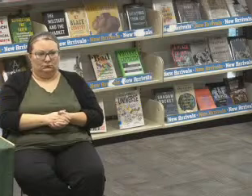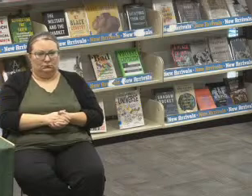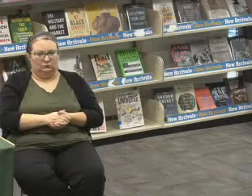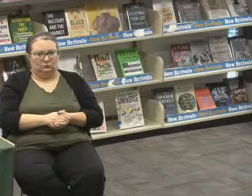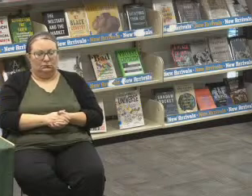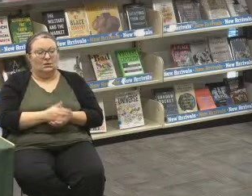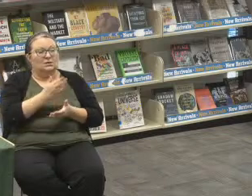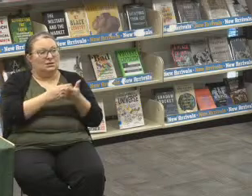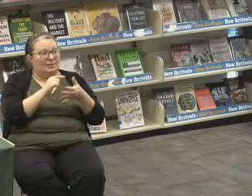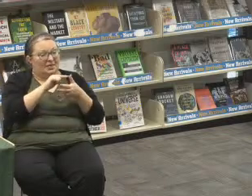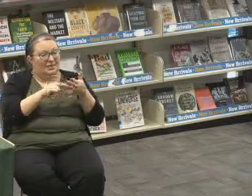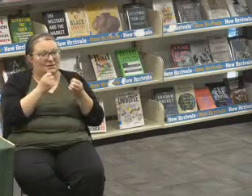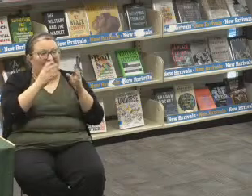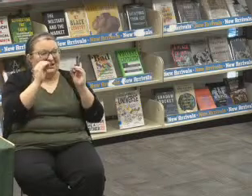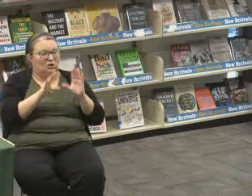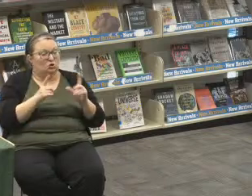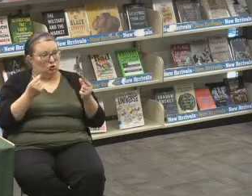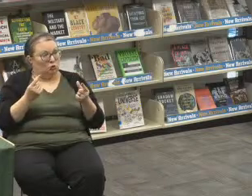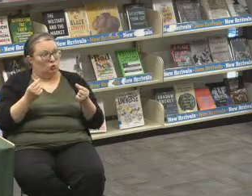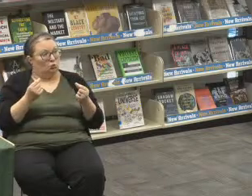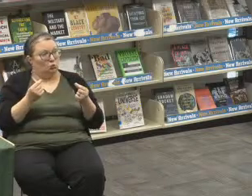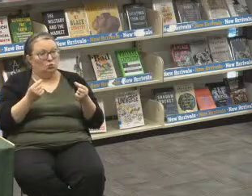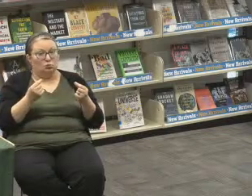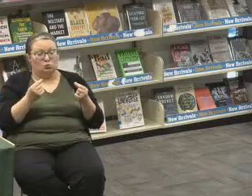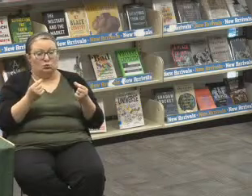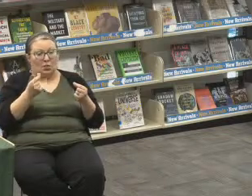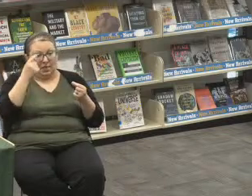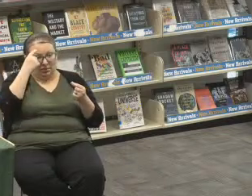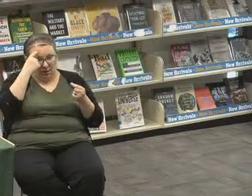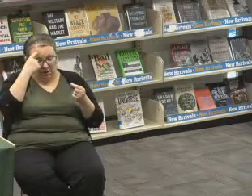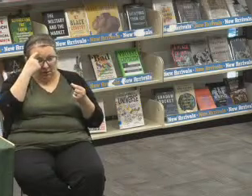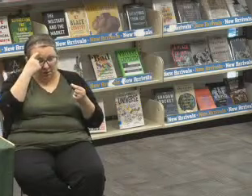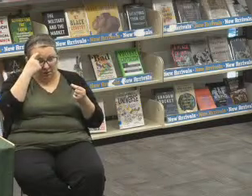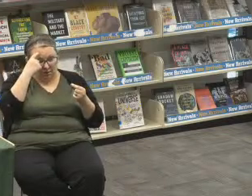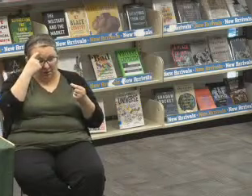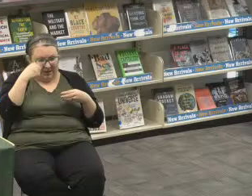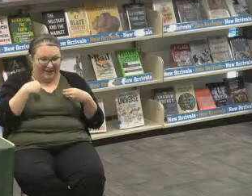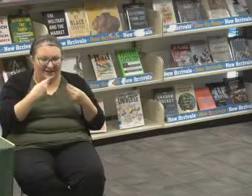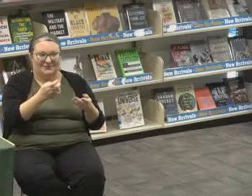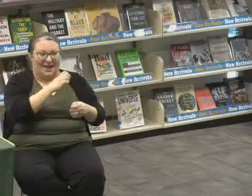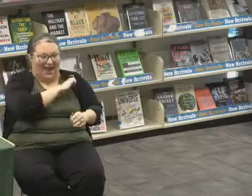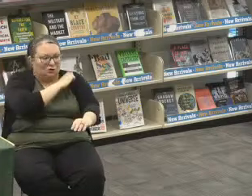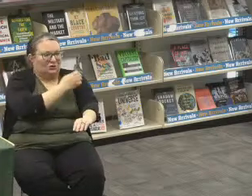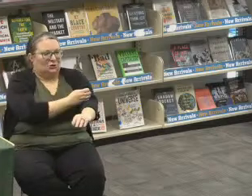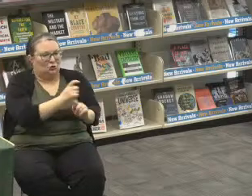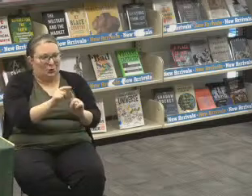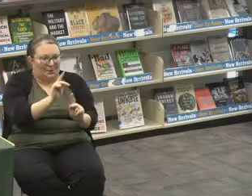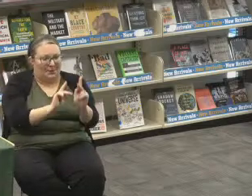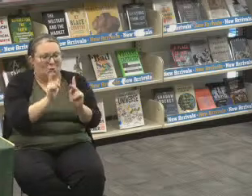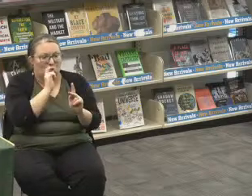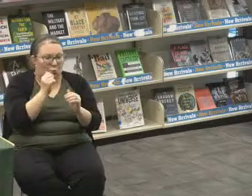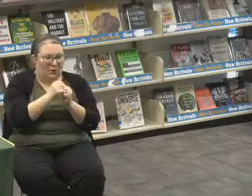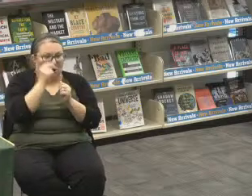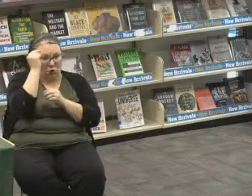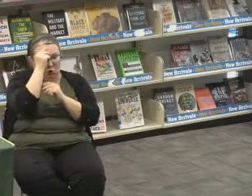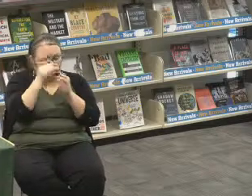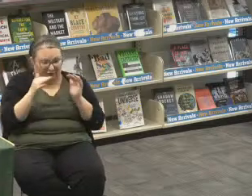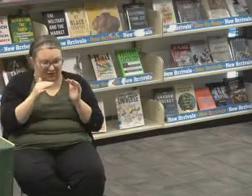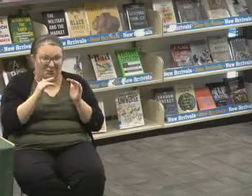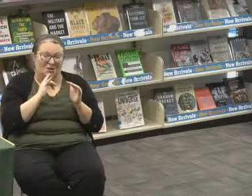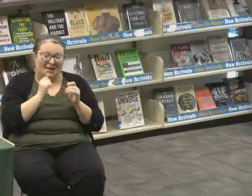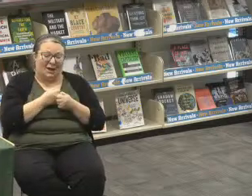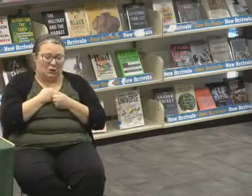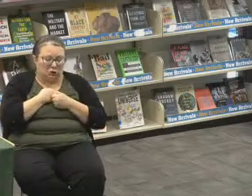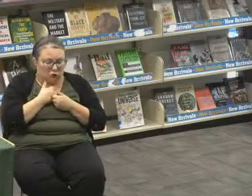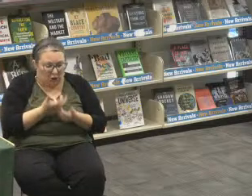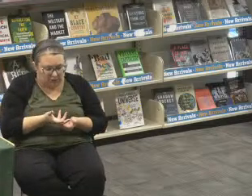Some of the things that many teachers do, they think that it energizes people. For people that are neurodiverse, it can be really